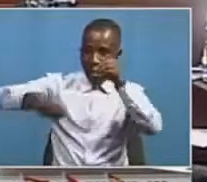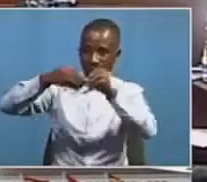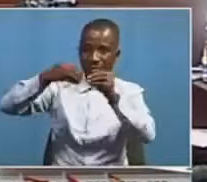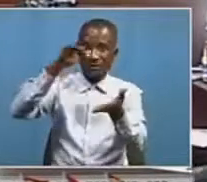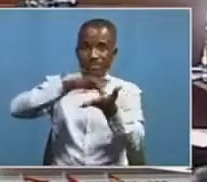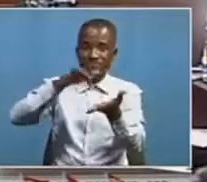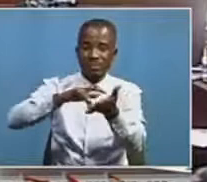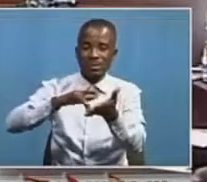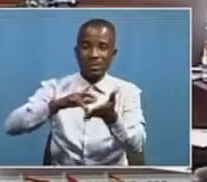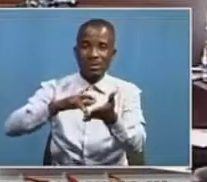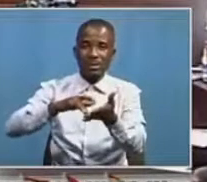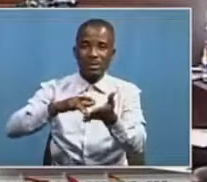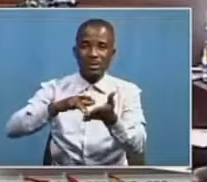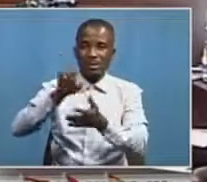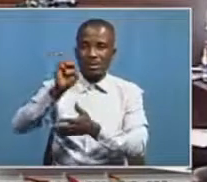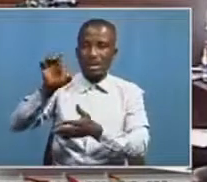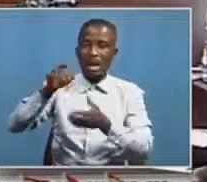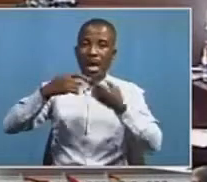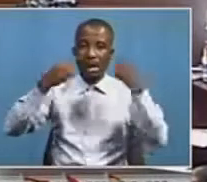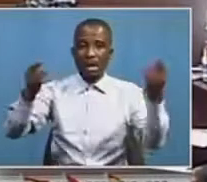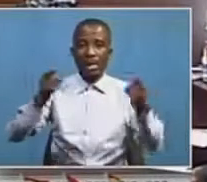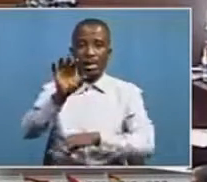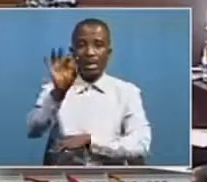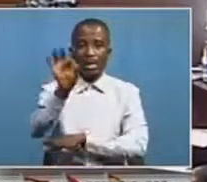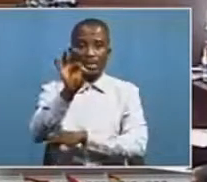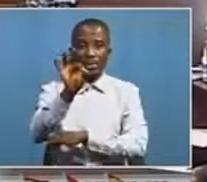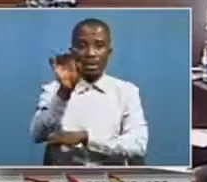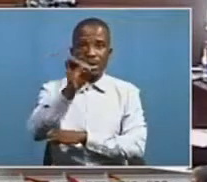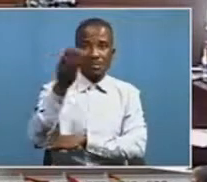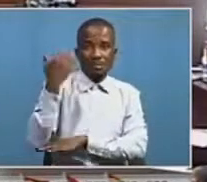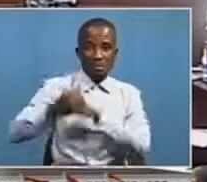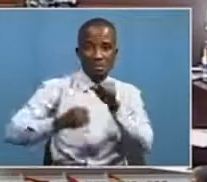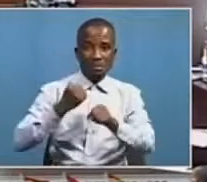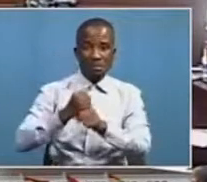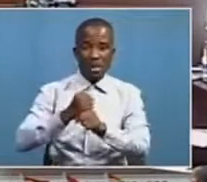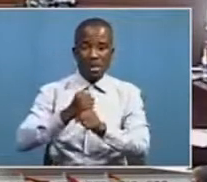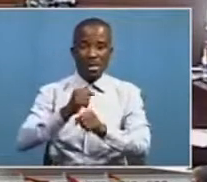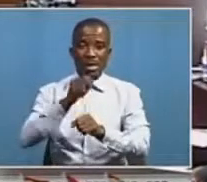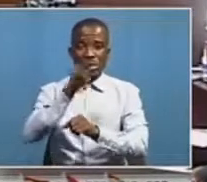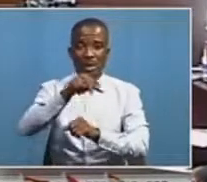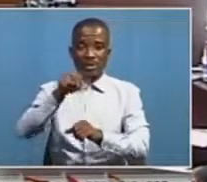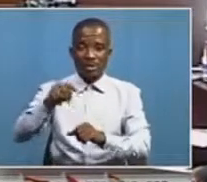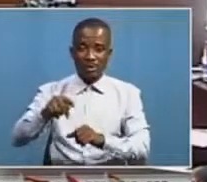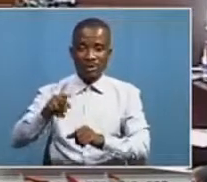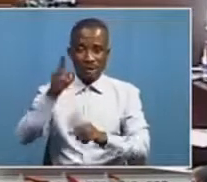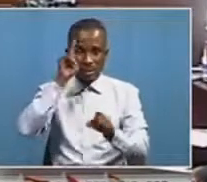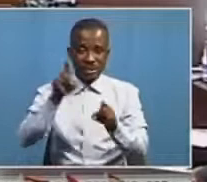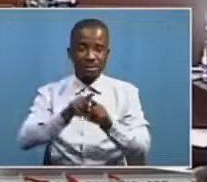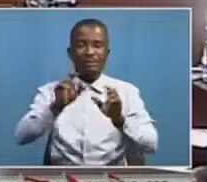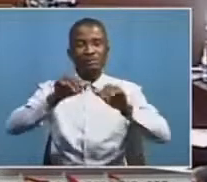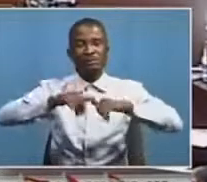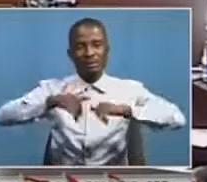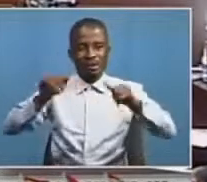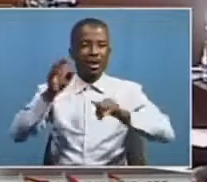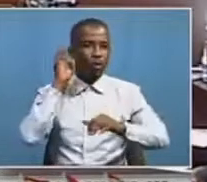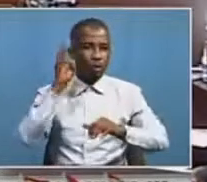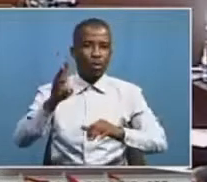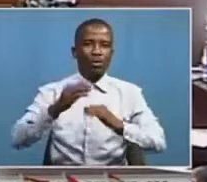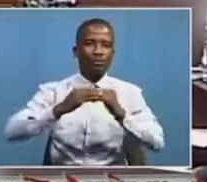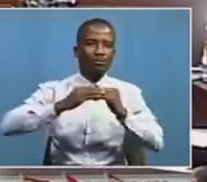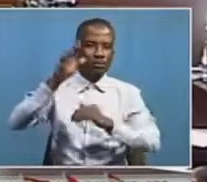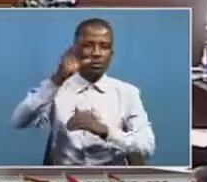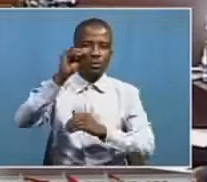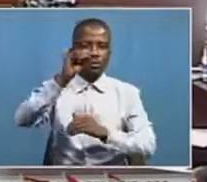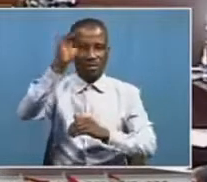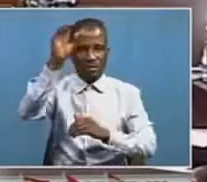declared by the first respondent on 9 December 2020, the second respondent's share of the valid votes cast is still well over